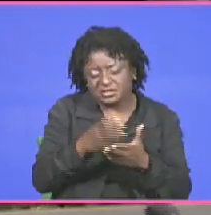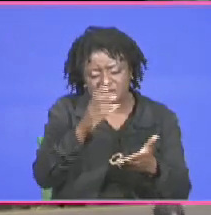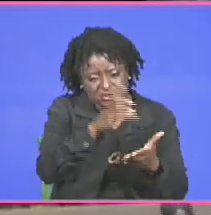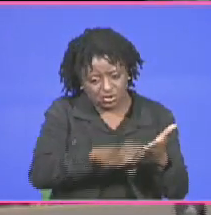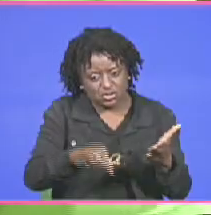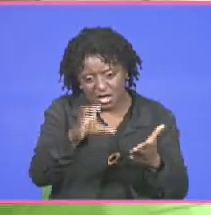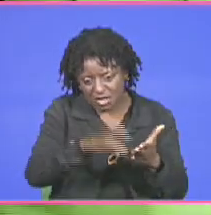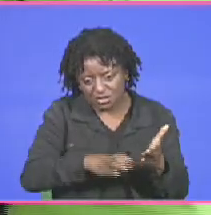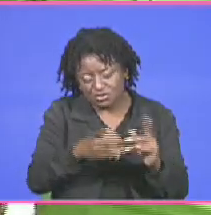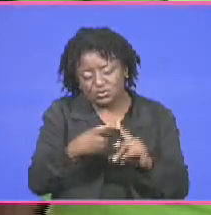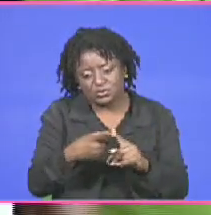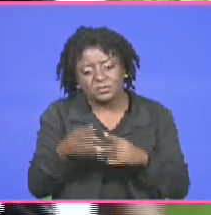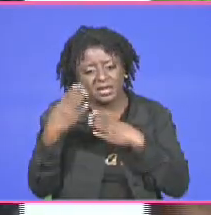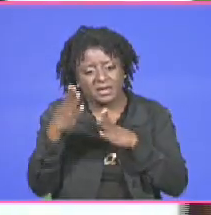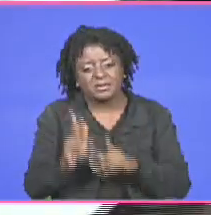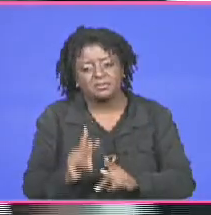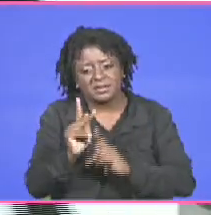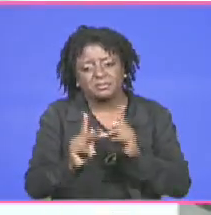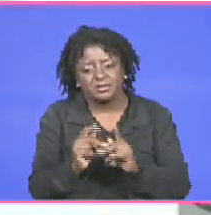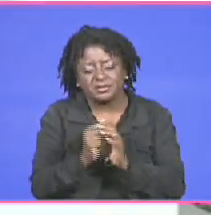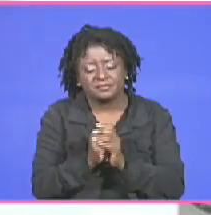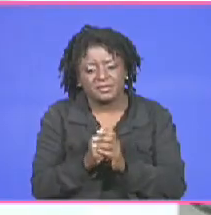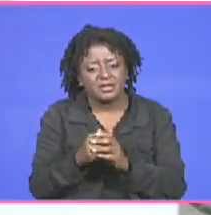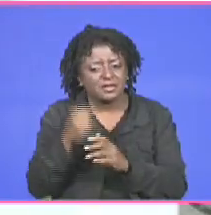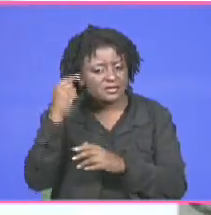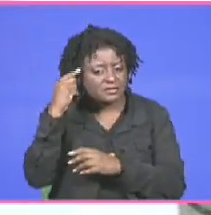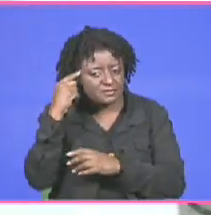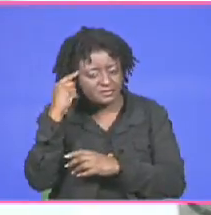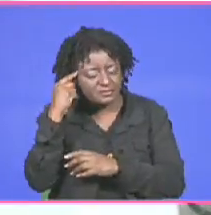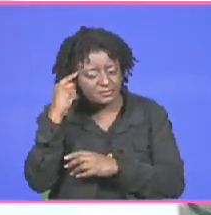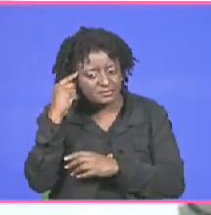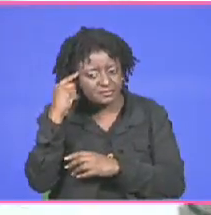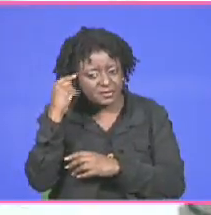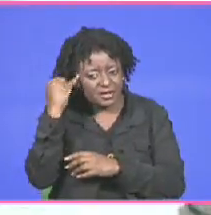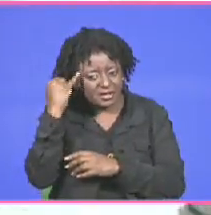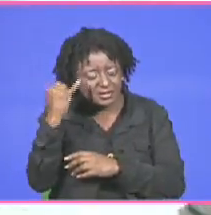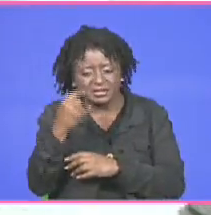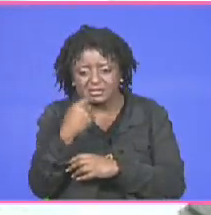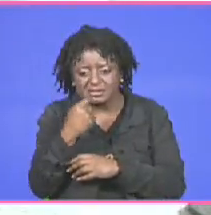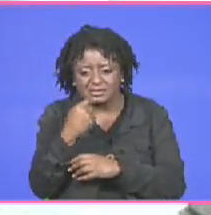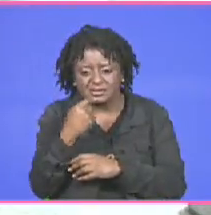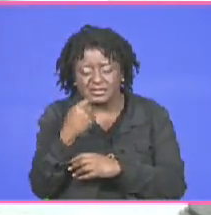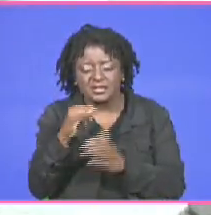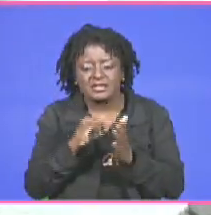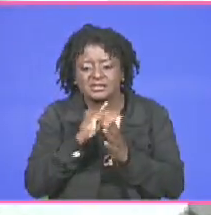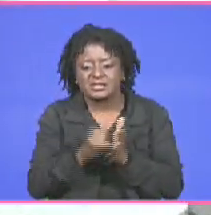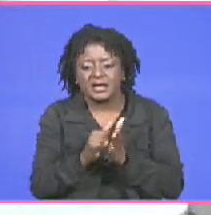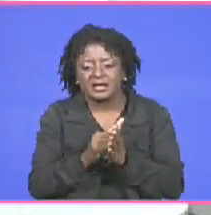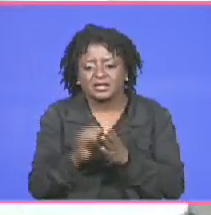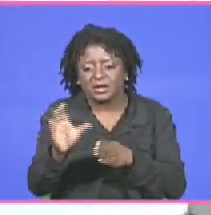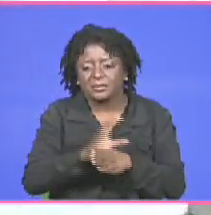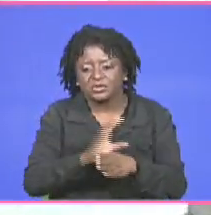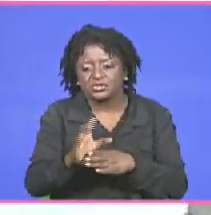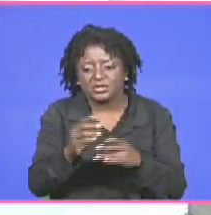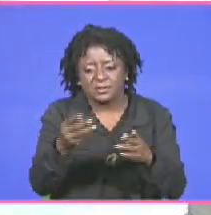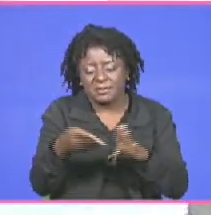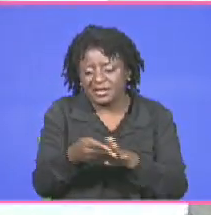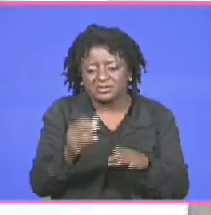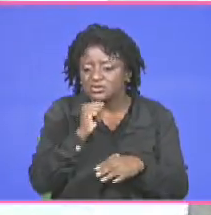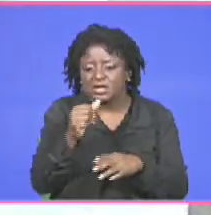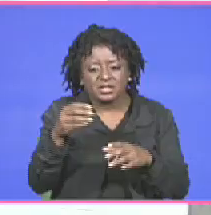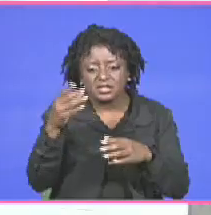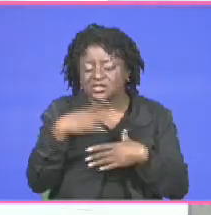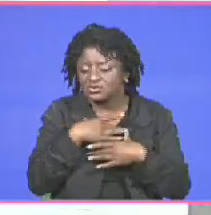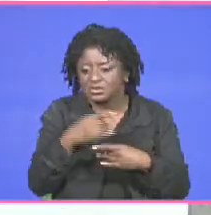Bahamian people. Now, the perception is left out there that commercial banks are no longer interested in interacting with customers. Many of them promote their